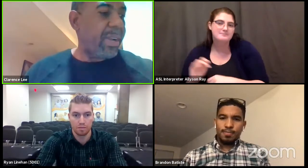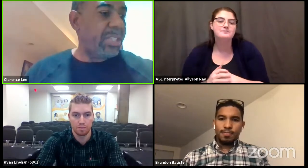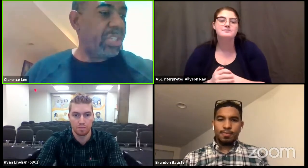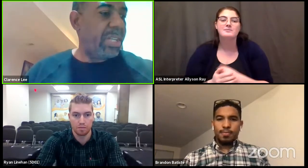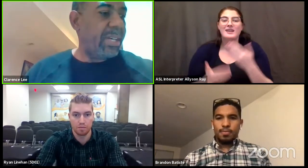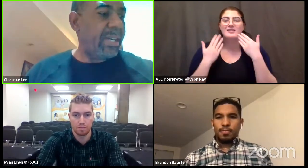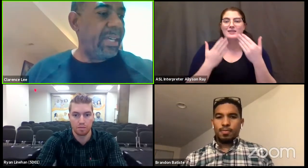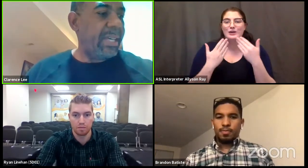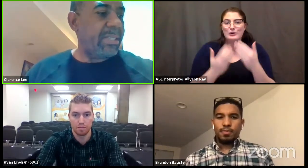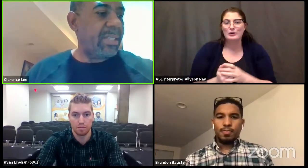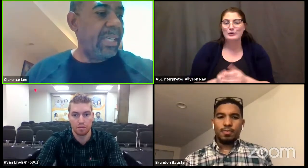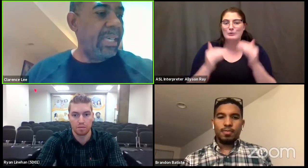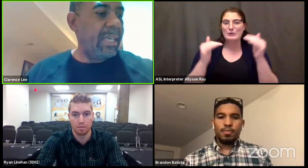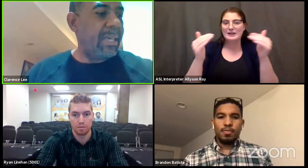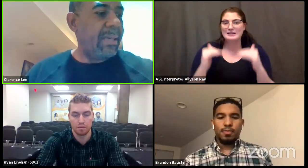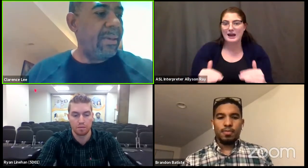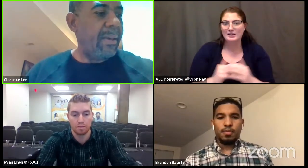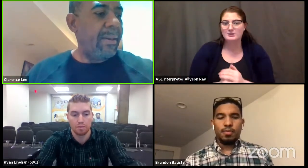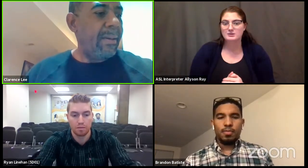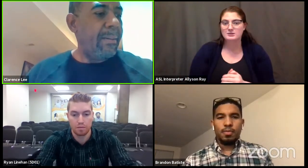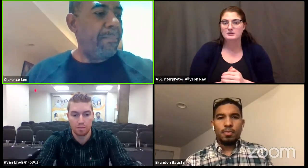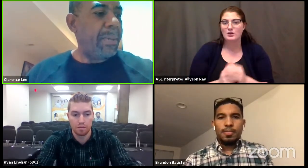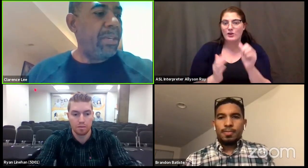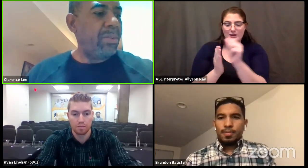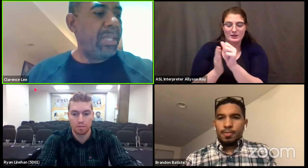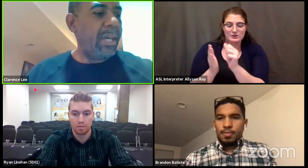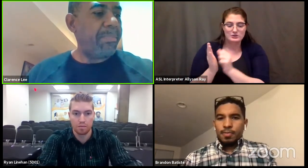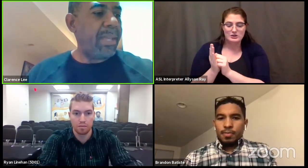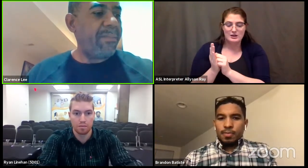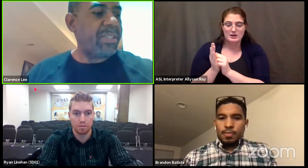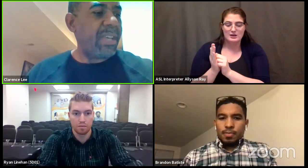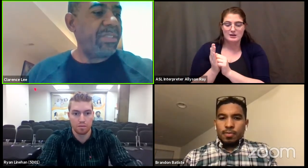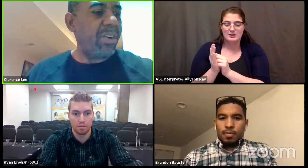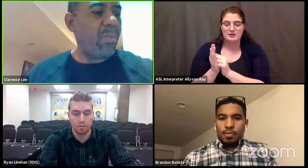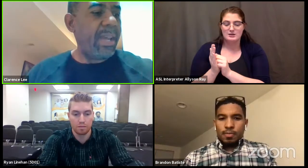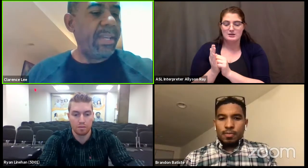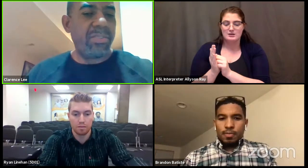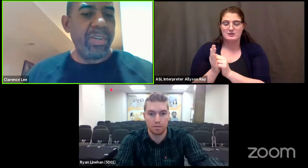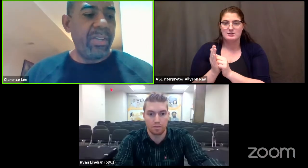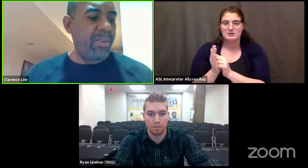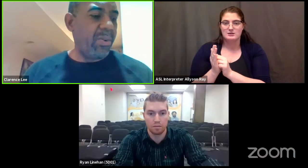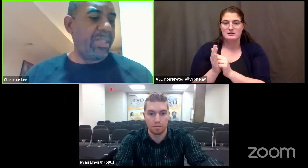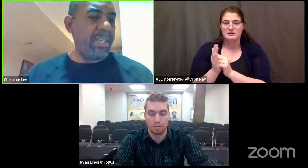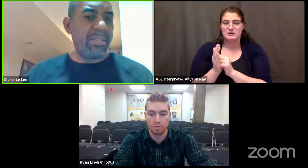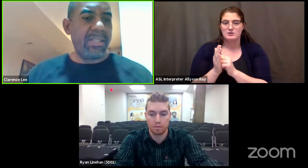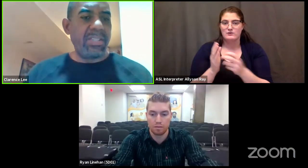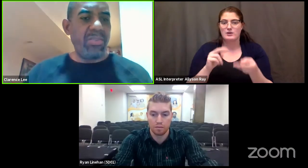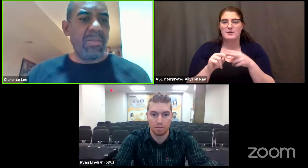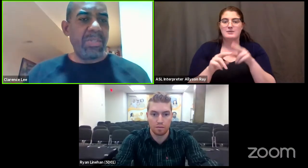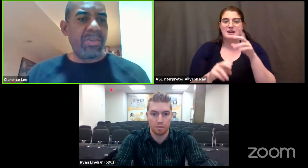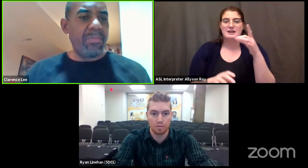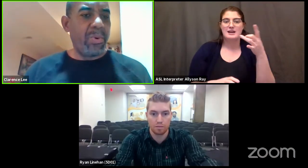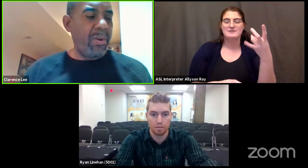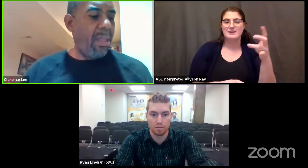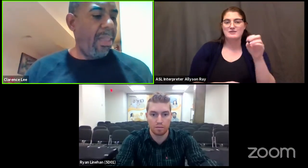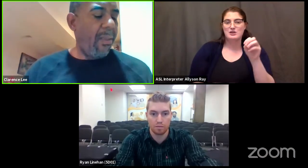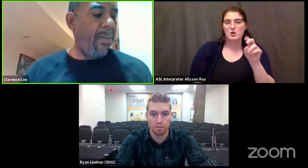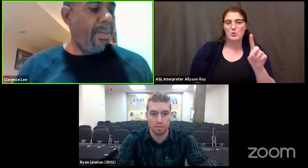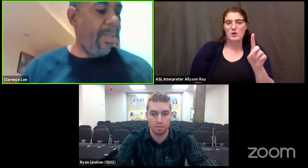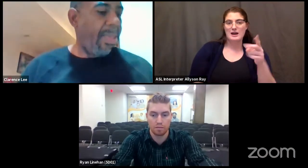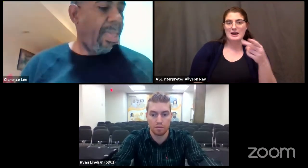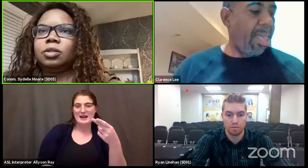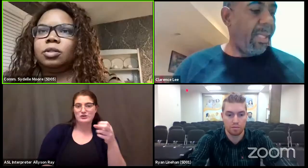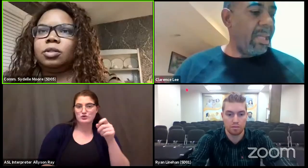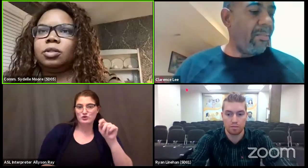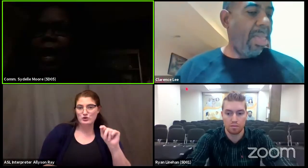Next on our agenda is the PUD update for 1701 8th Street Northeast. Is that you, Commissioner Moore?